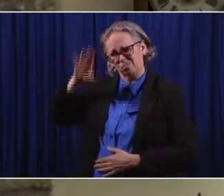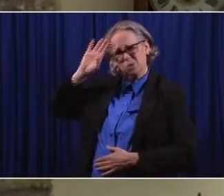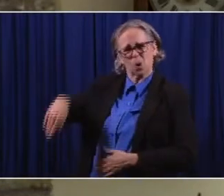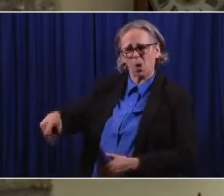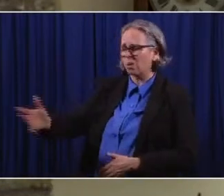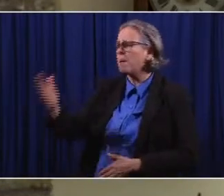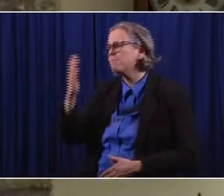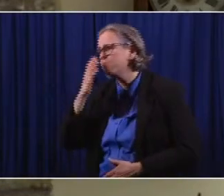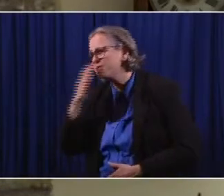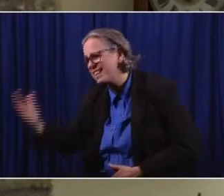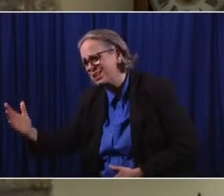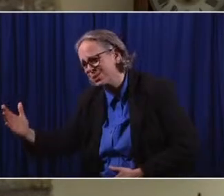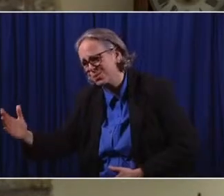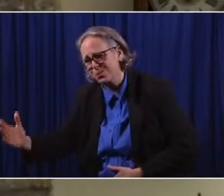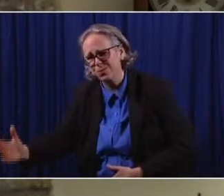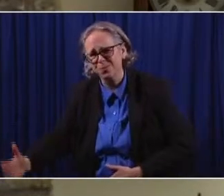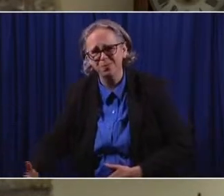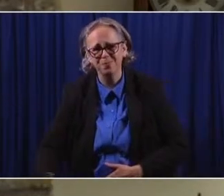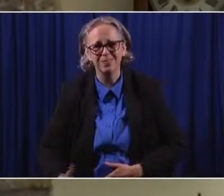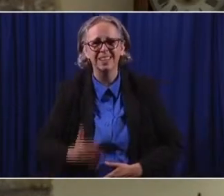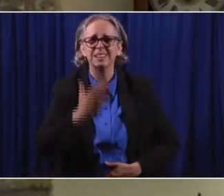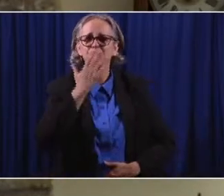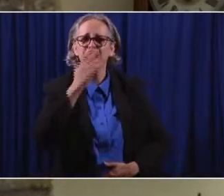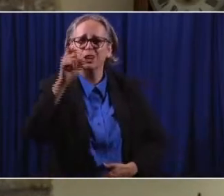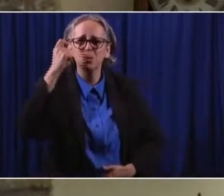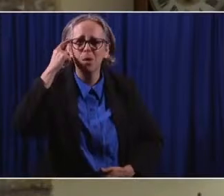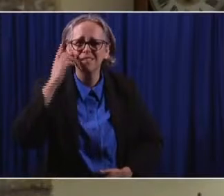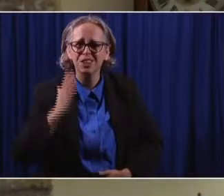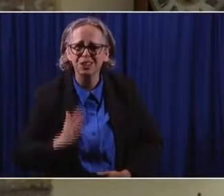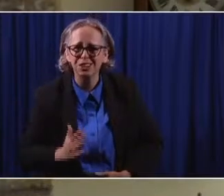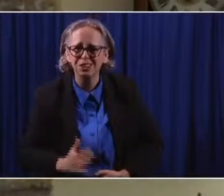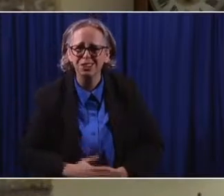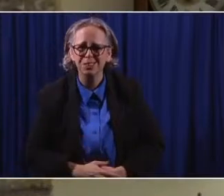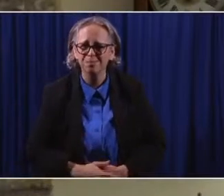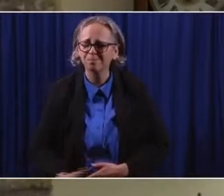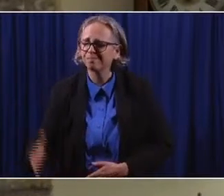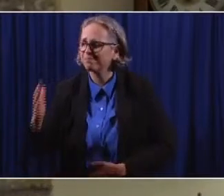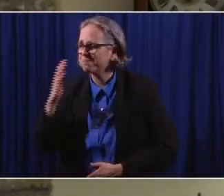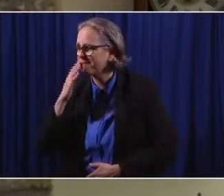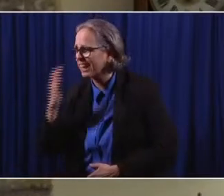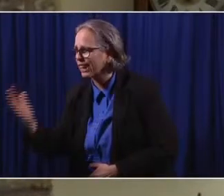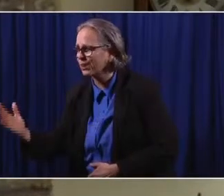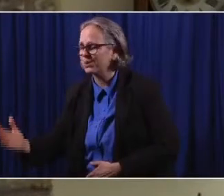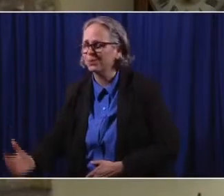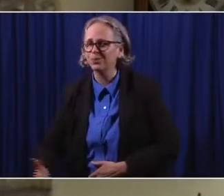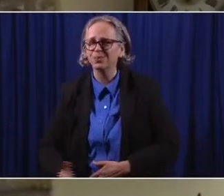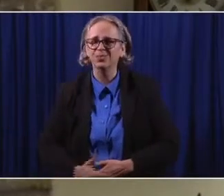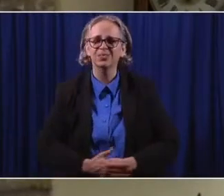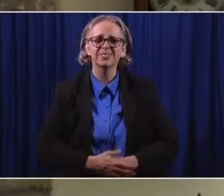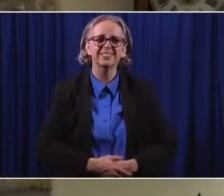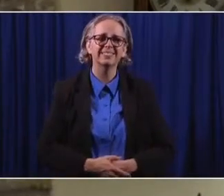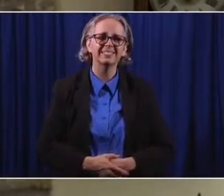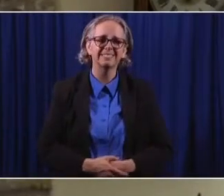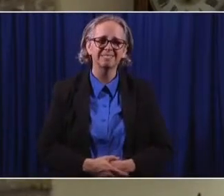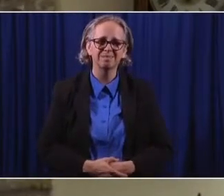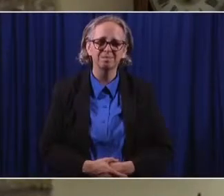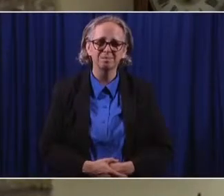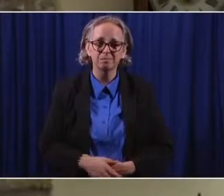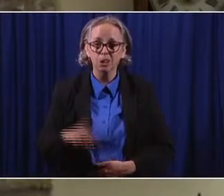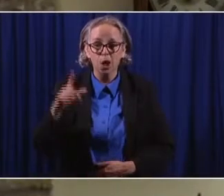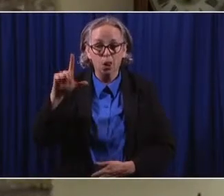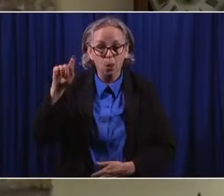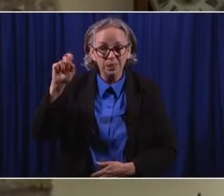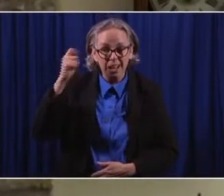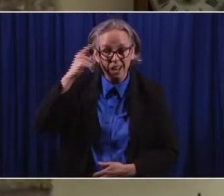Good luck. Thank you, Governor. Thank you. Appreciate it. Lieutenant Governor on.